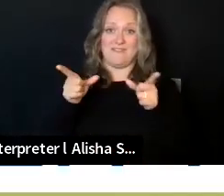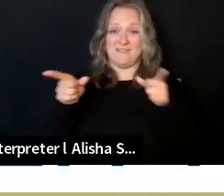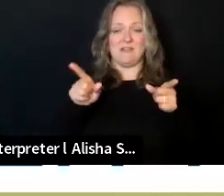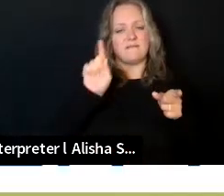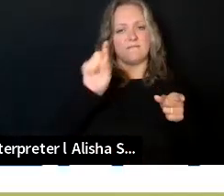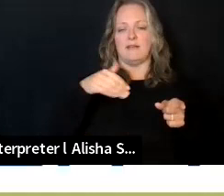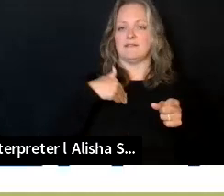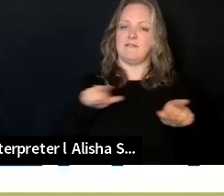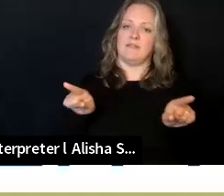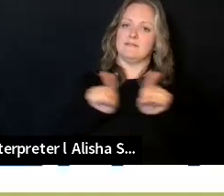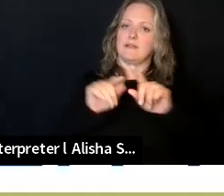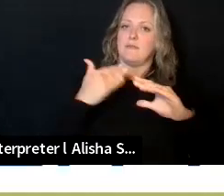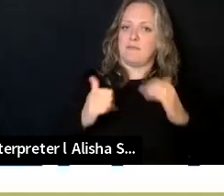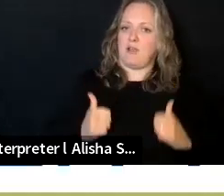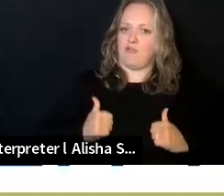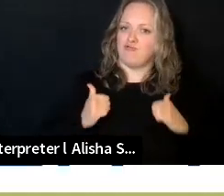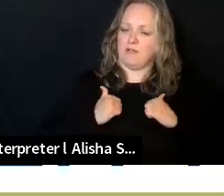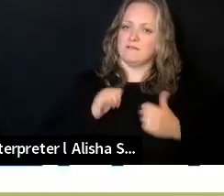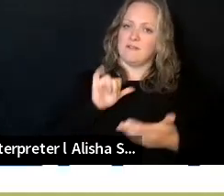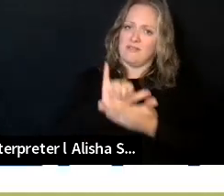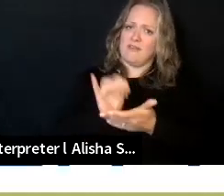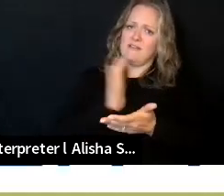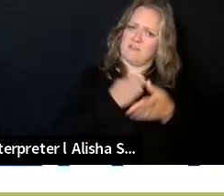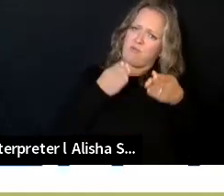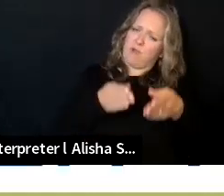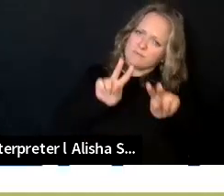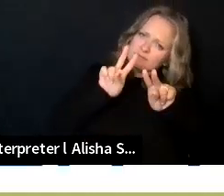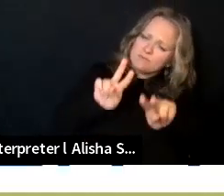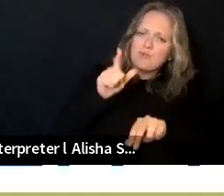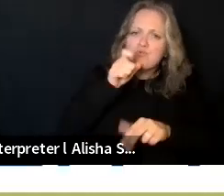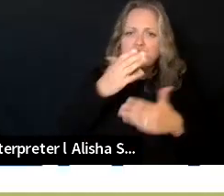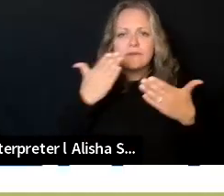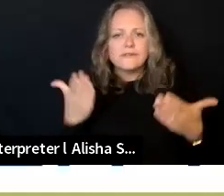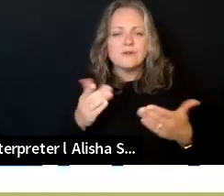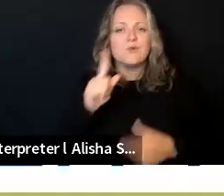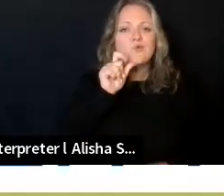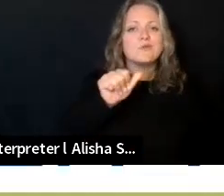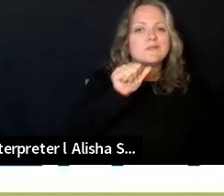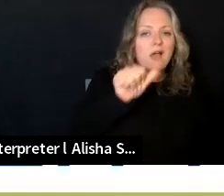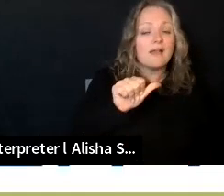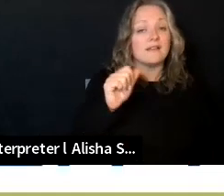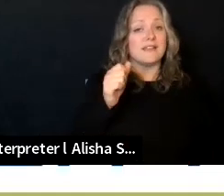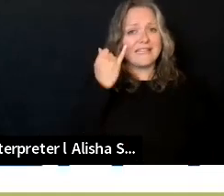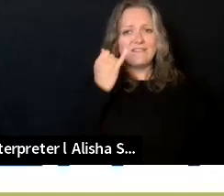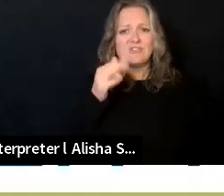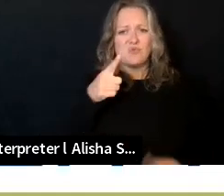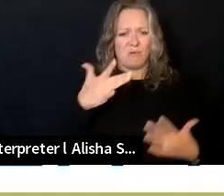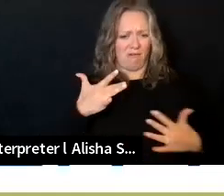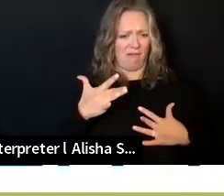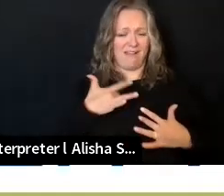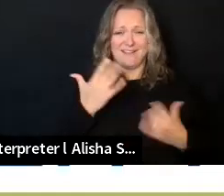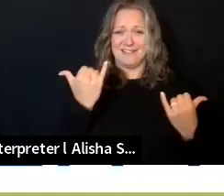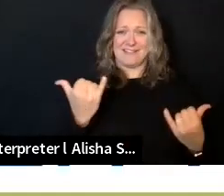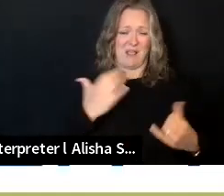register. It's our way of tracking who is in the room with us. And if you're concerned that you join by your phone instead of your